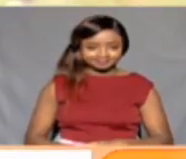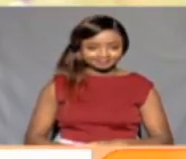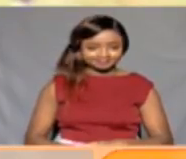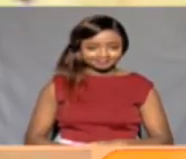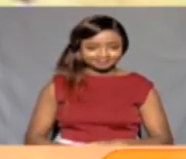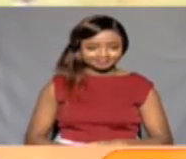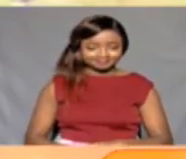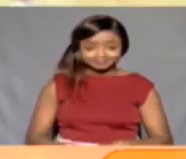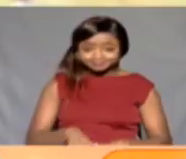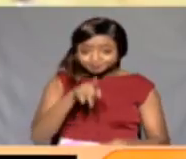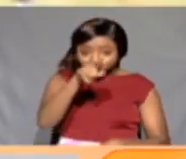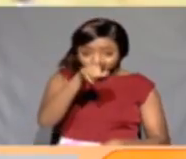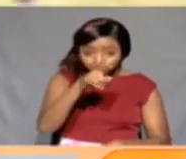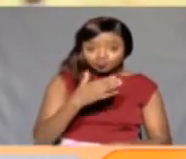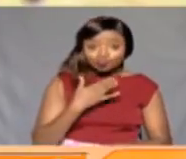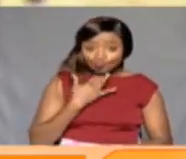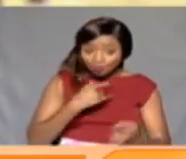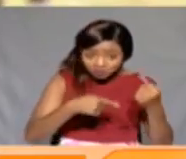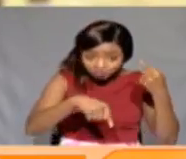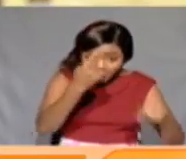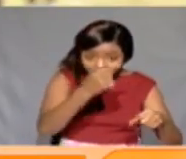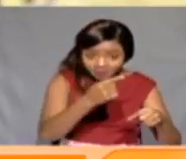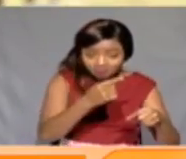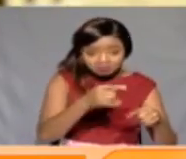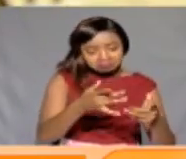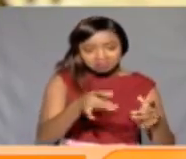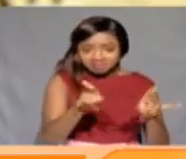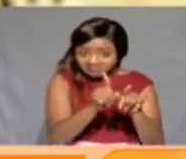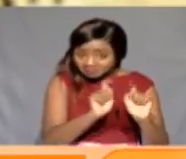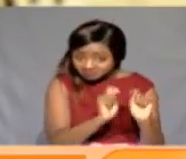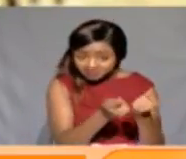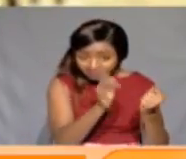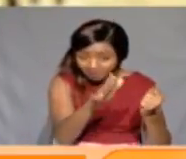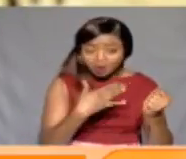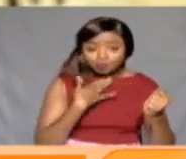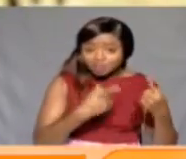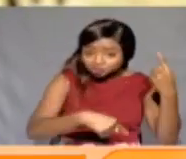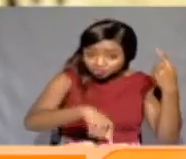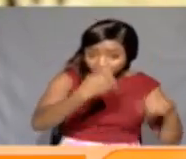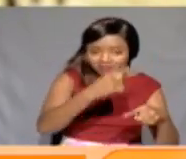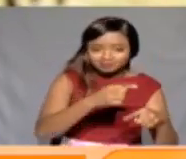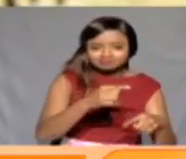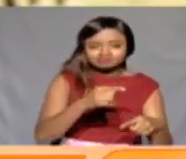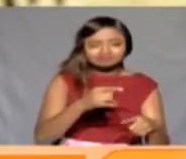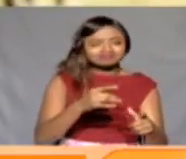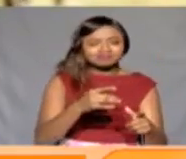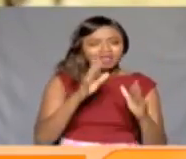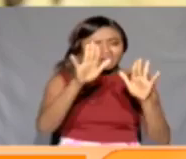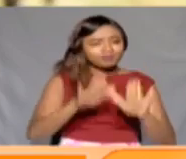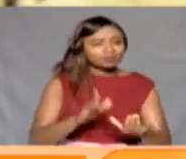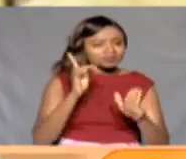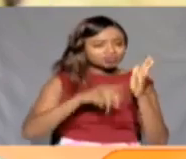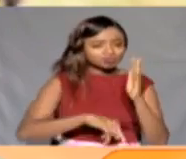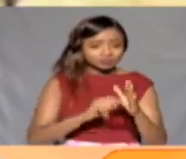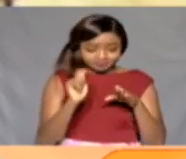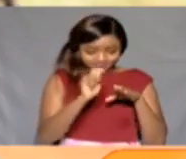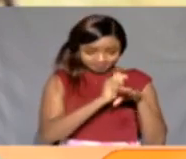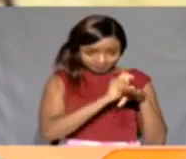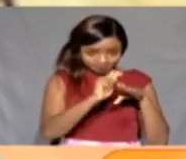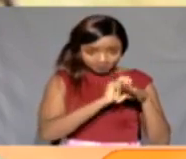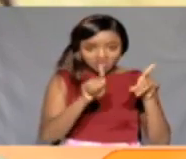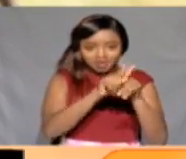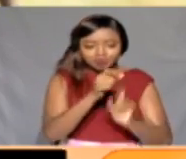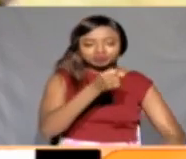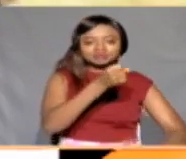When you want to win as a team, the only secret is training and also the support from